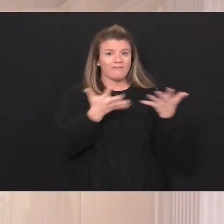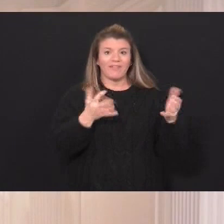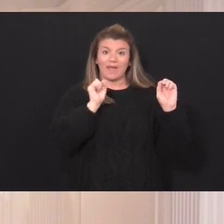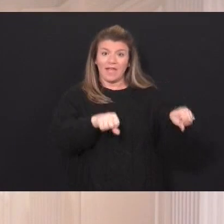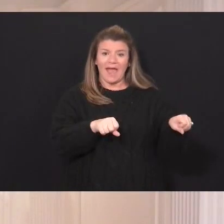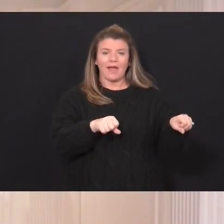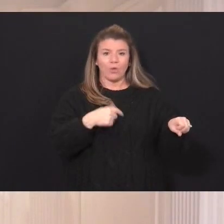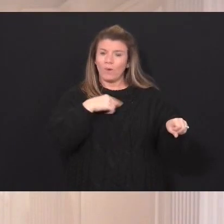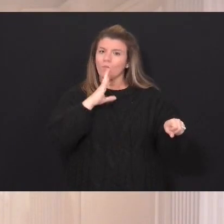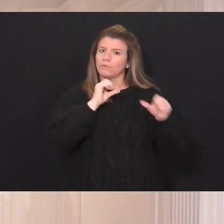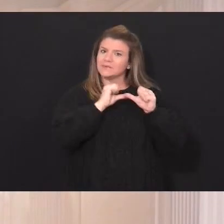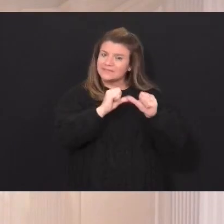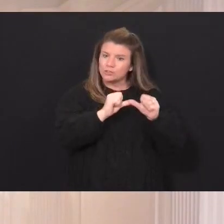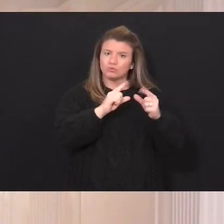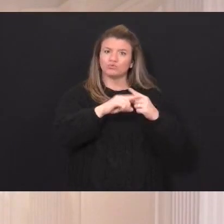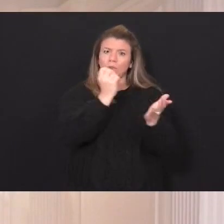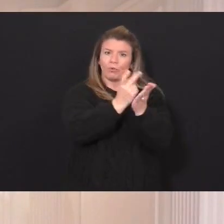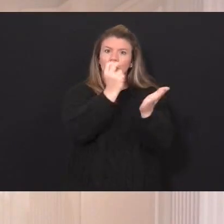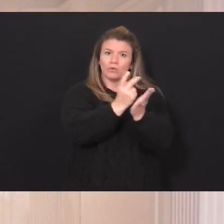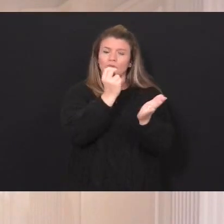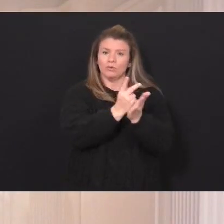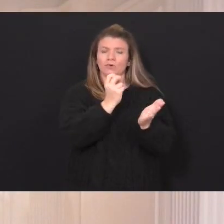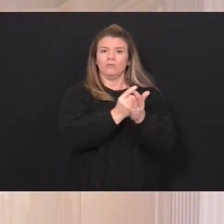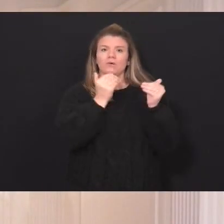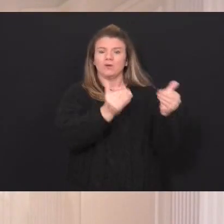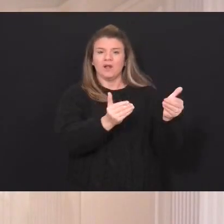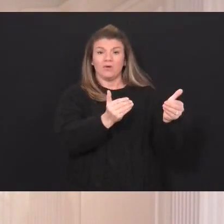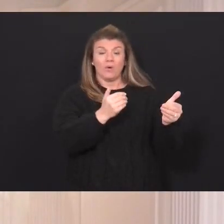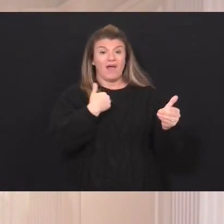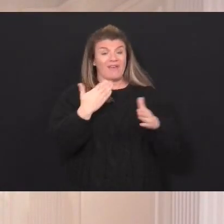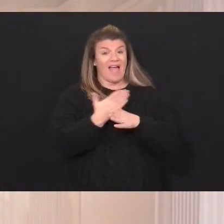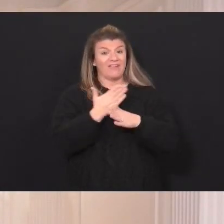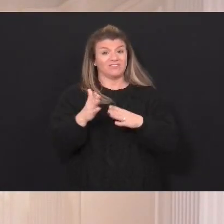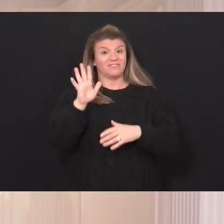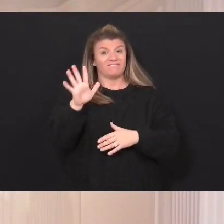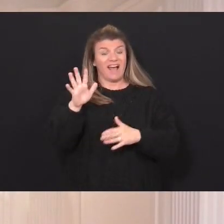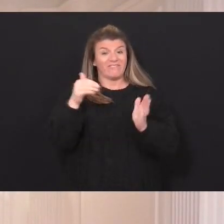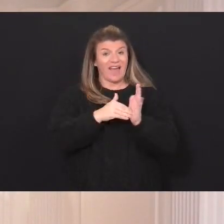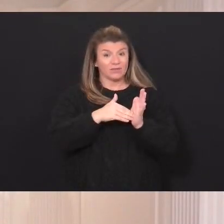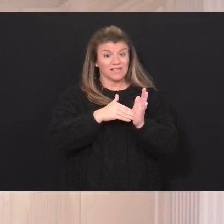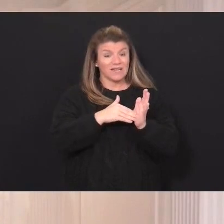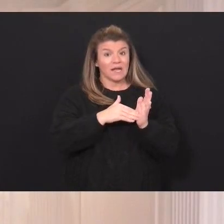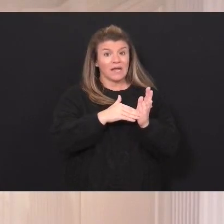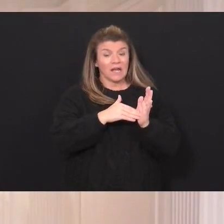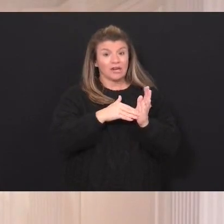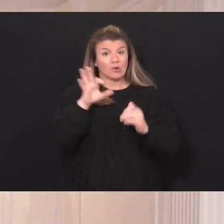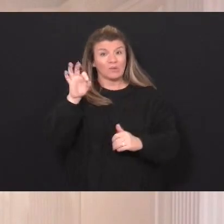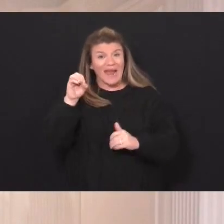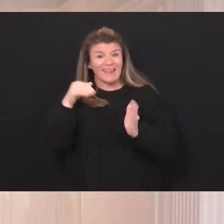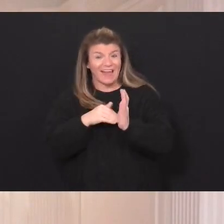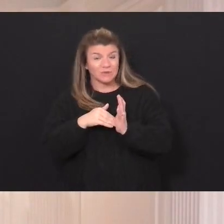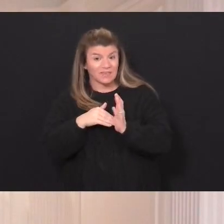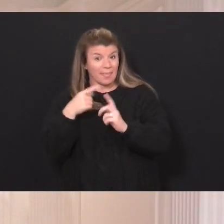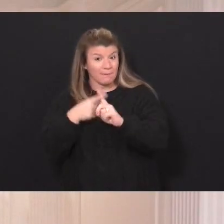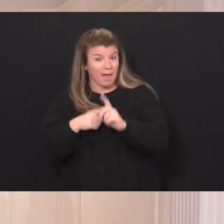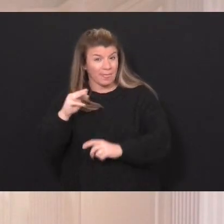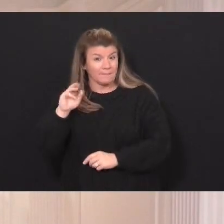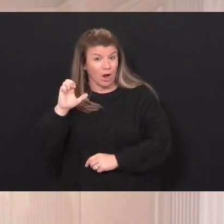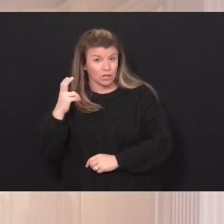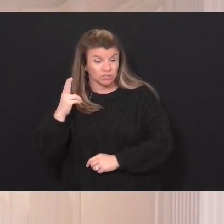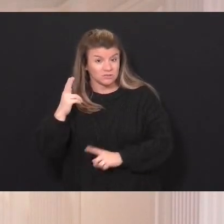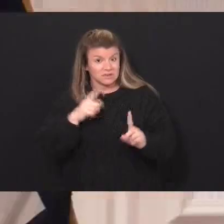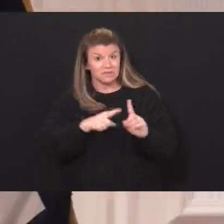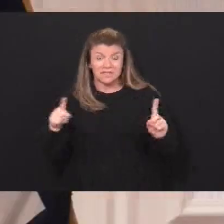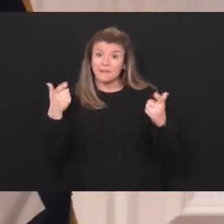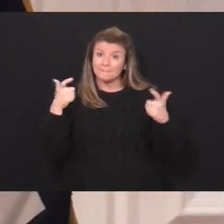going to be pushing that out to them. But you've gone from an average of 5,000 a month to 90,000 for the month of March. Well,